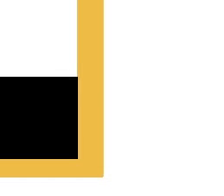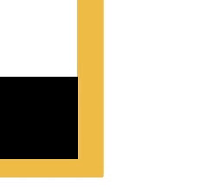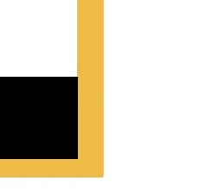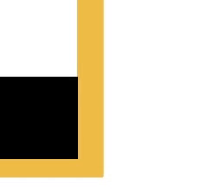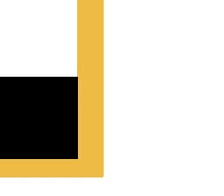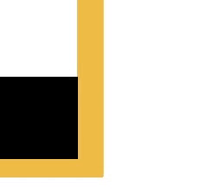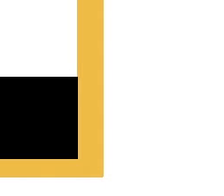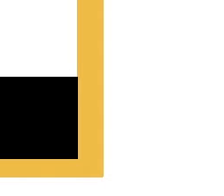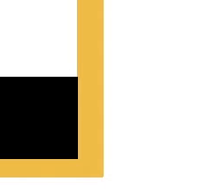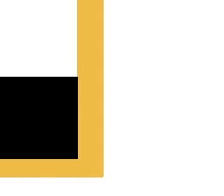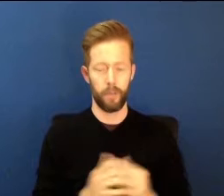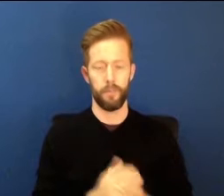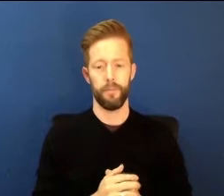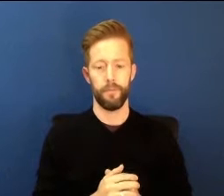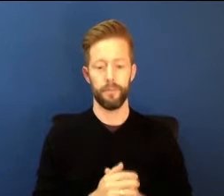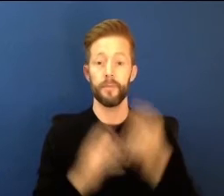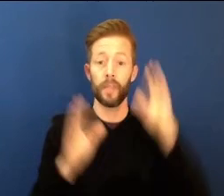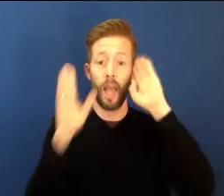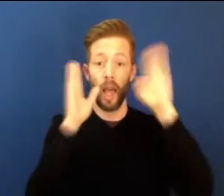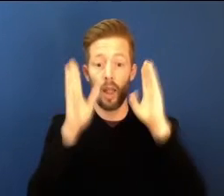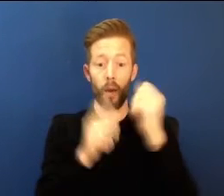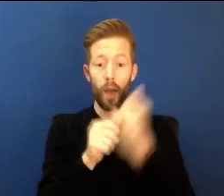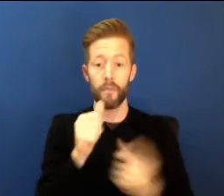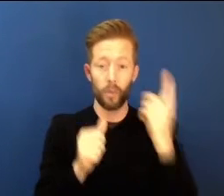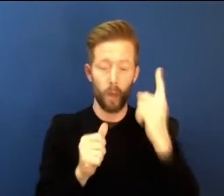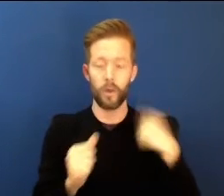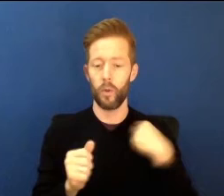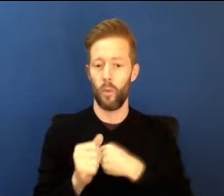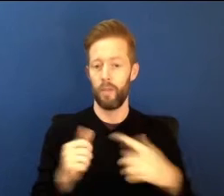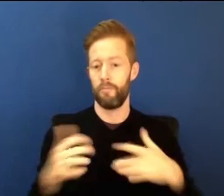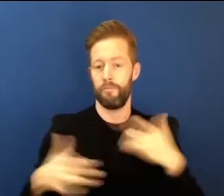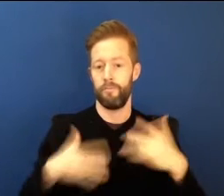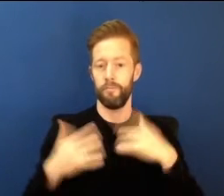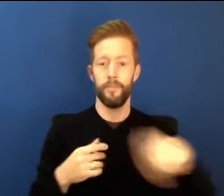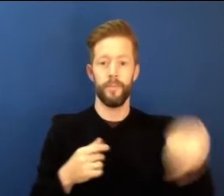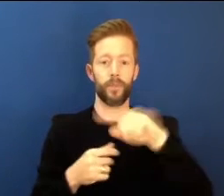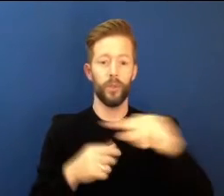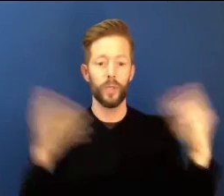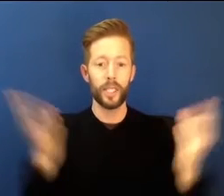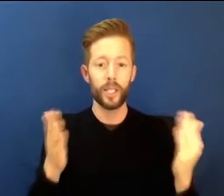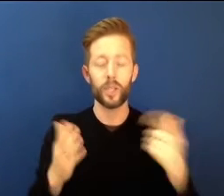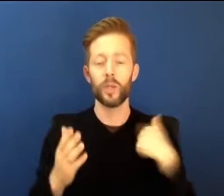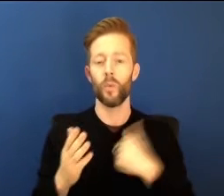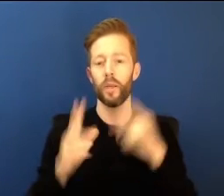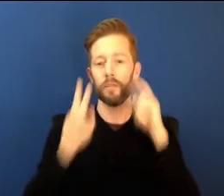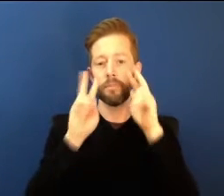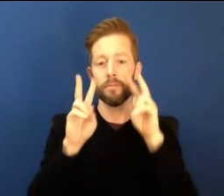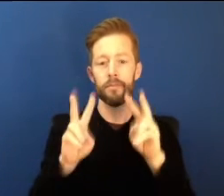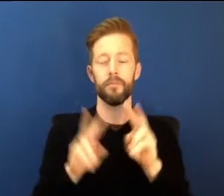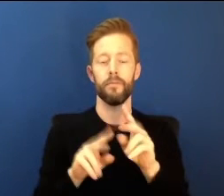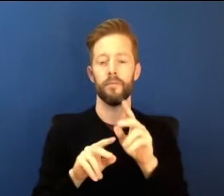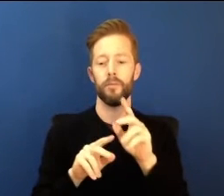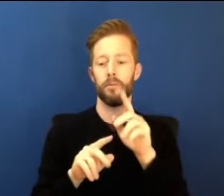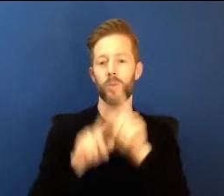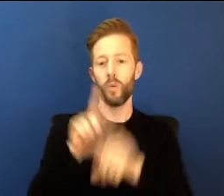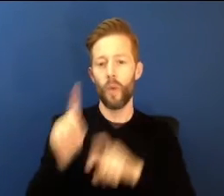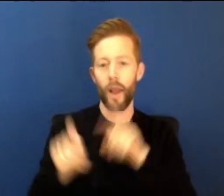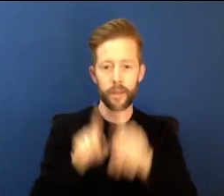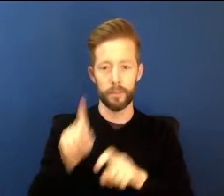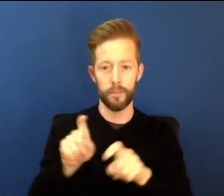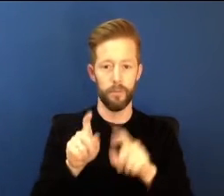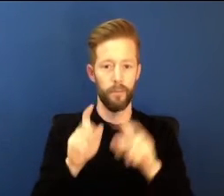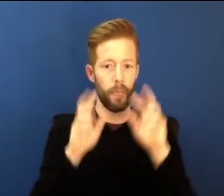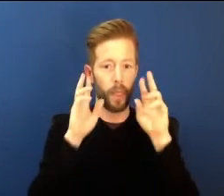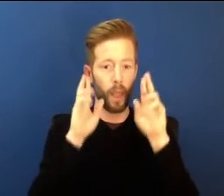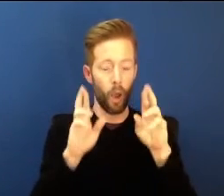is the moderator. Hi, everyone. We're excited you're here and look forward to questions.